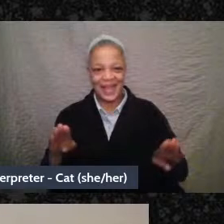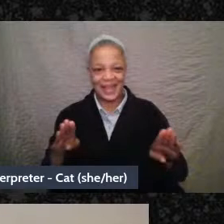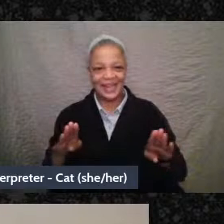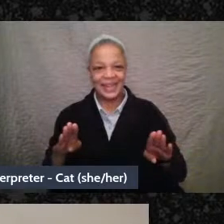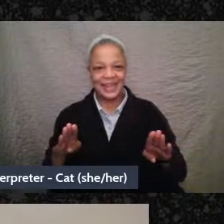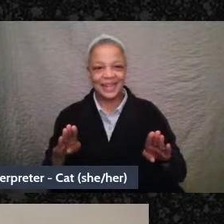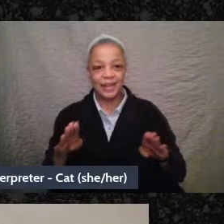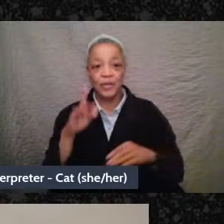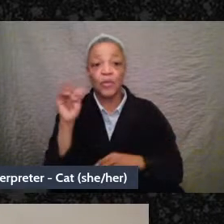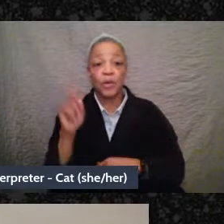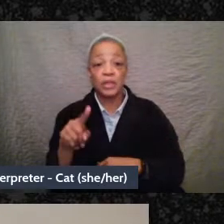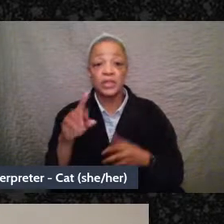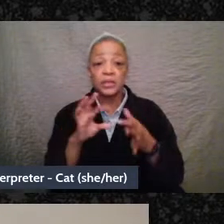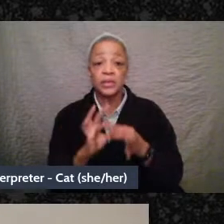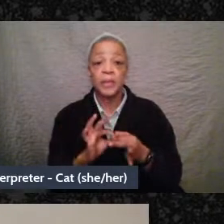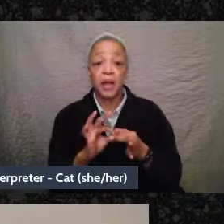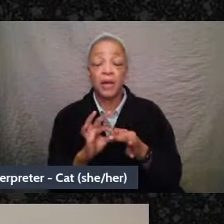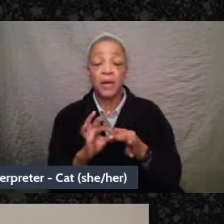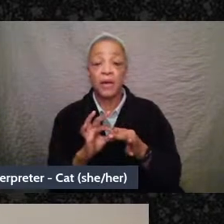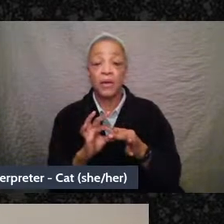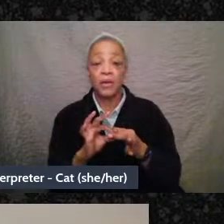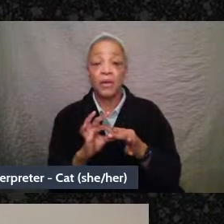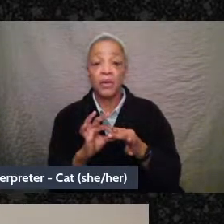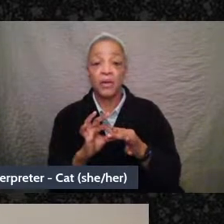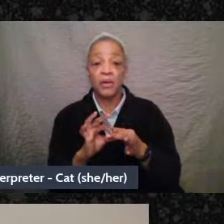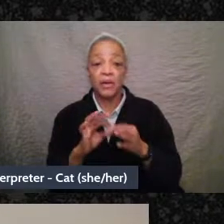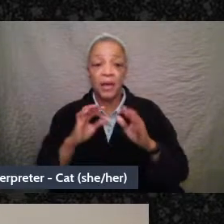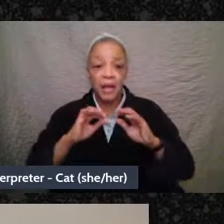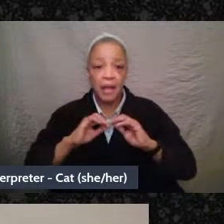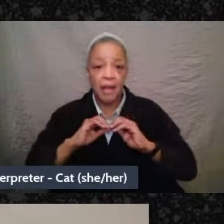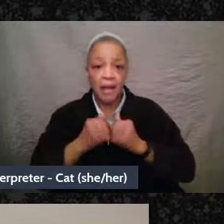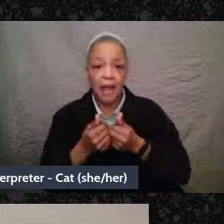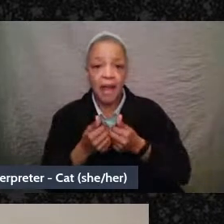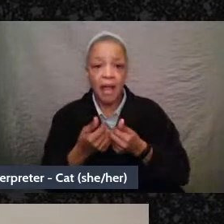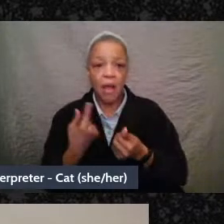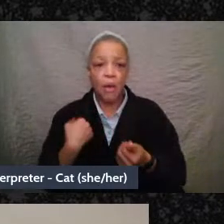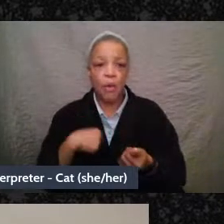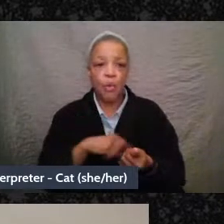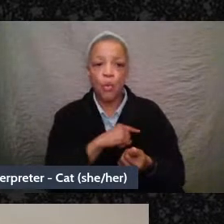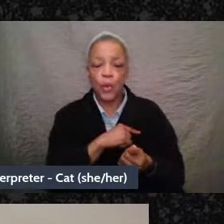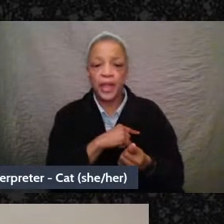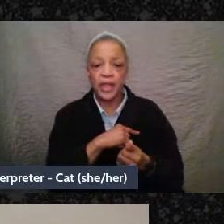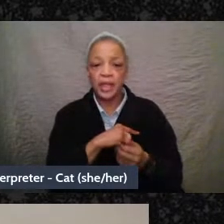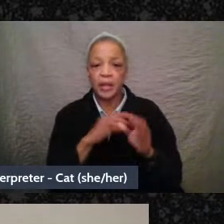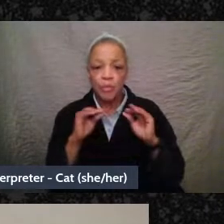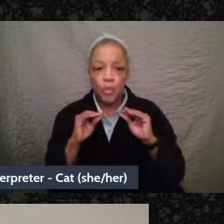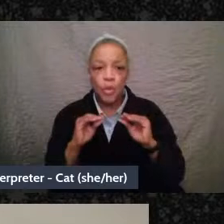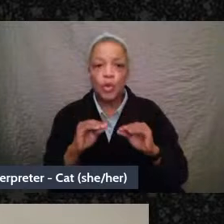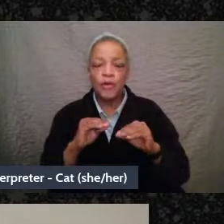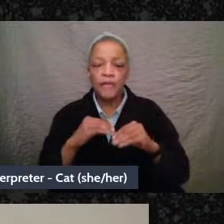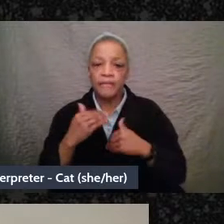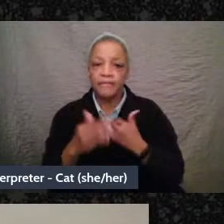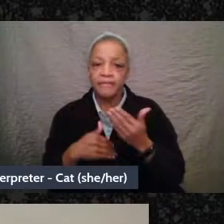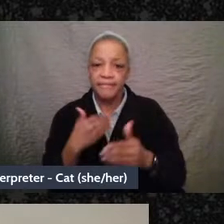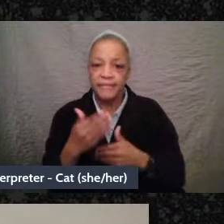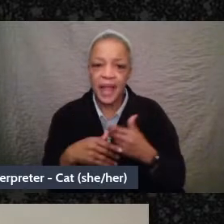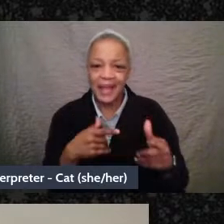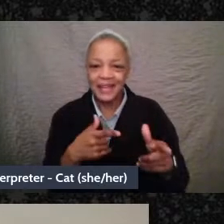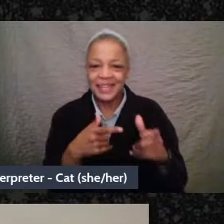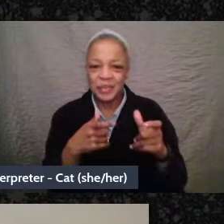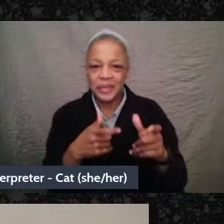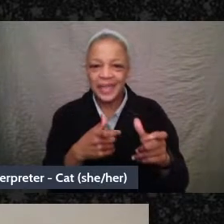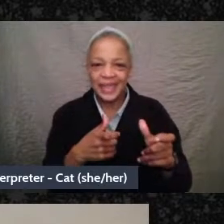this question about how we move at a speed that